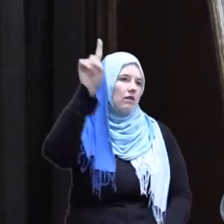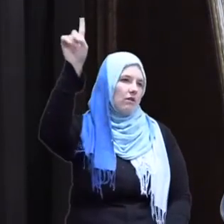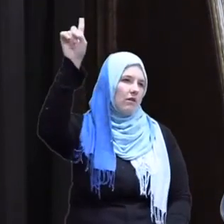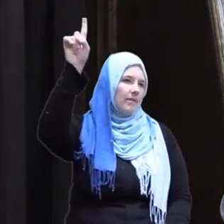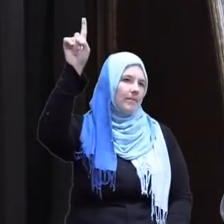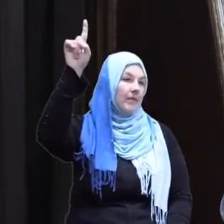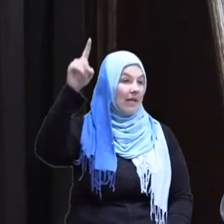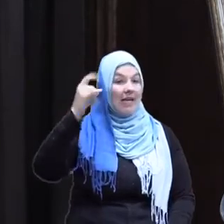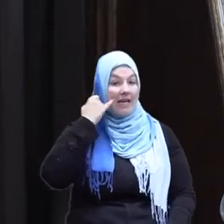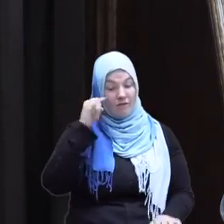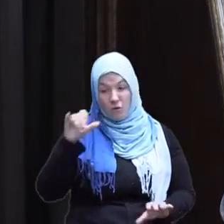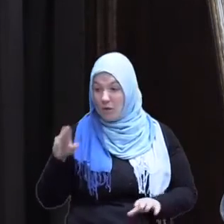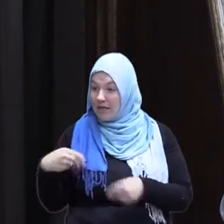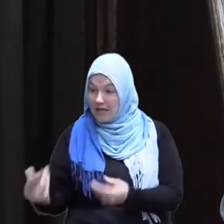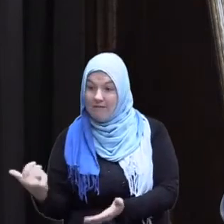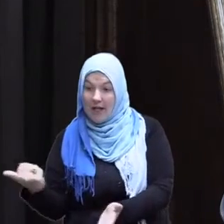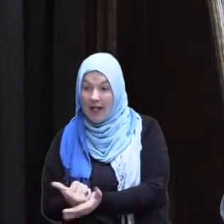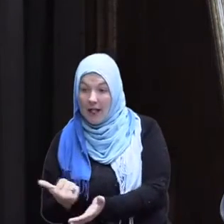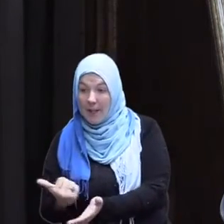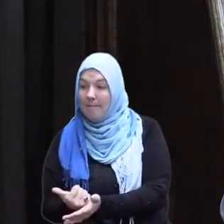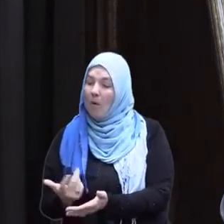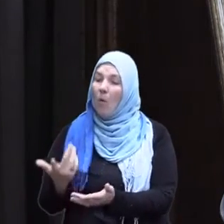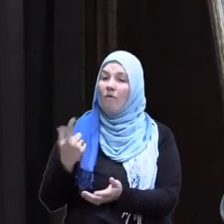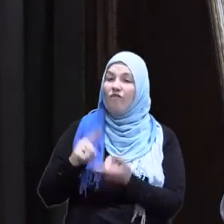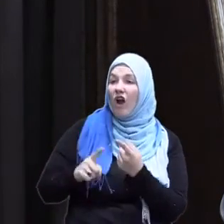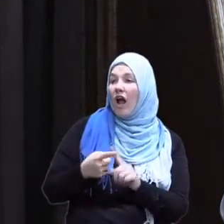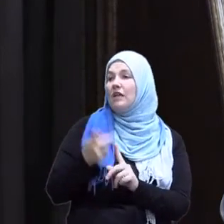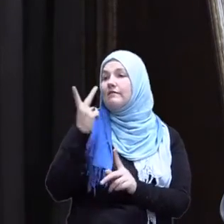If you give help, give it for the sake of Allah subhanahu wa ta'ala.